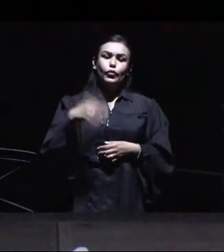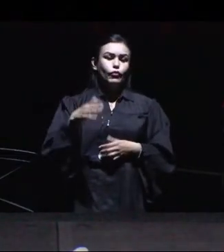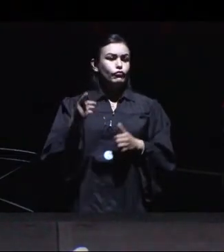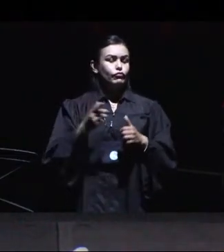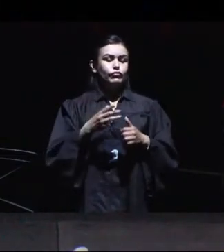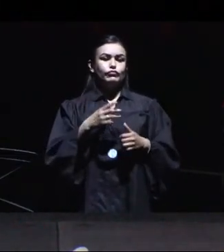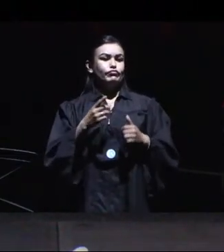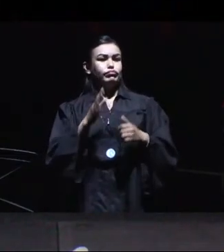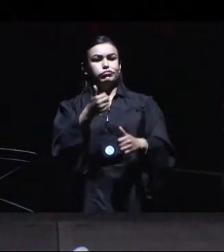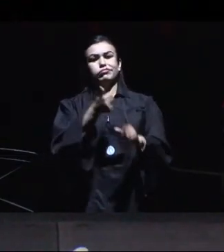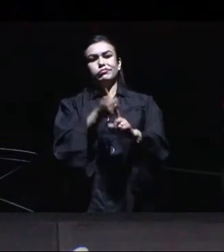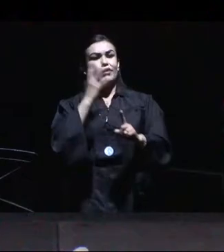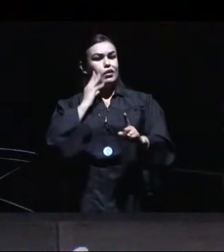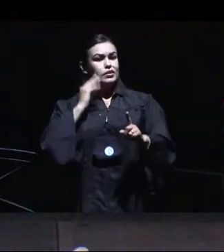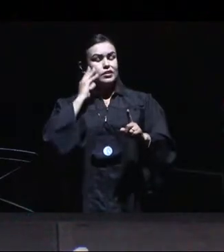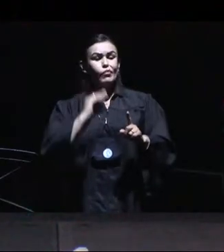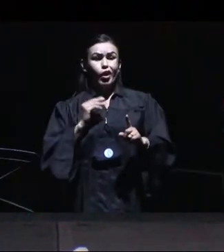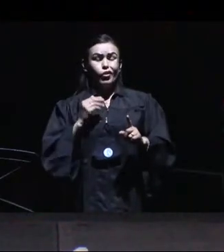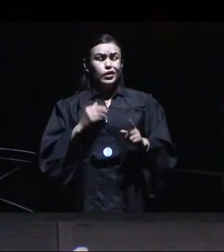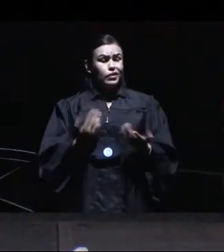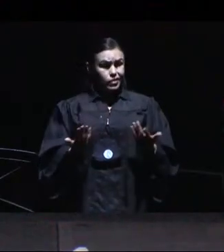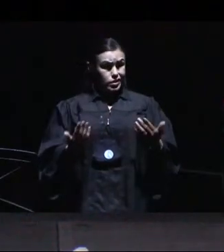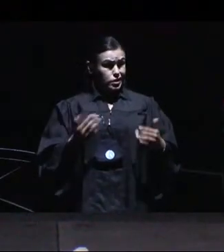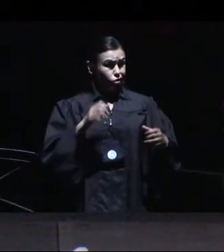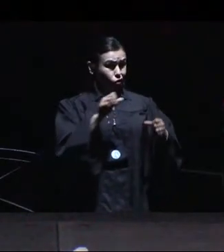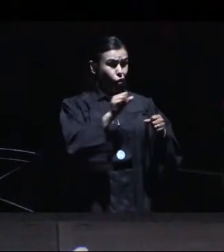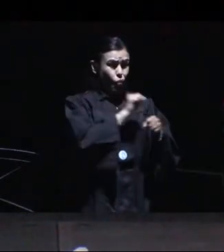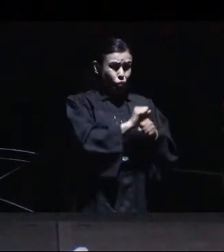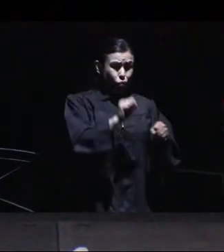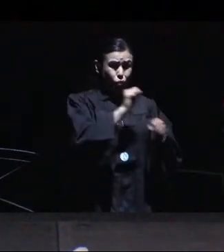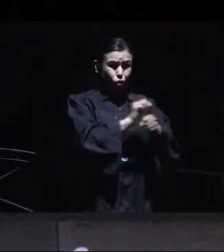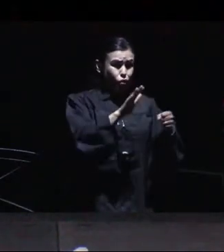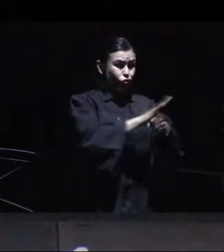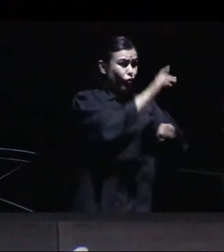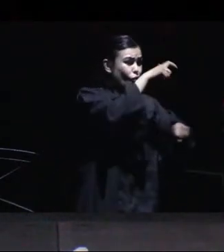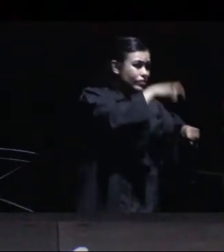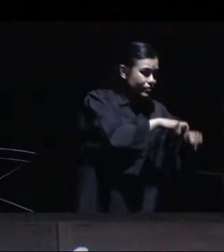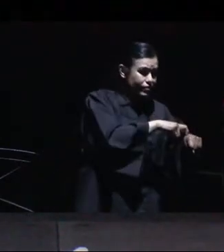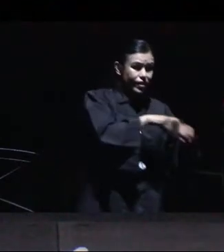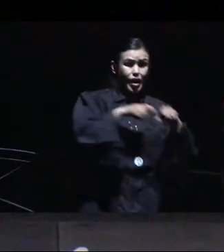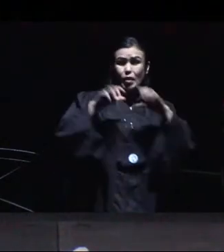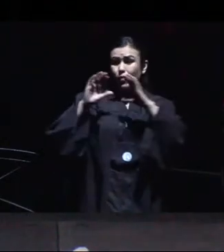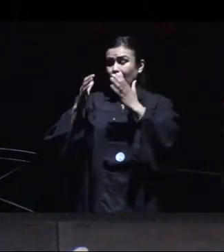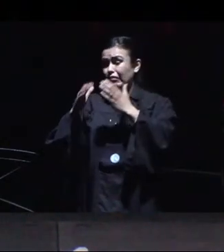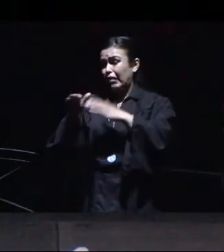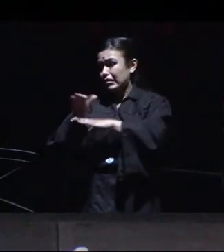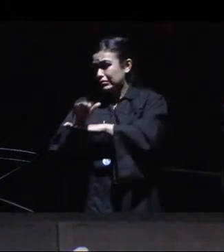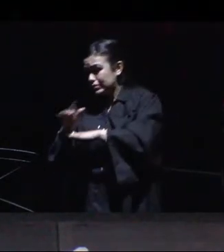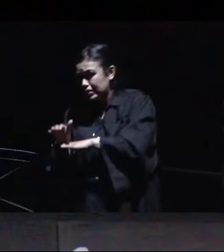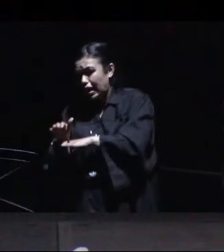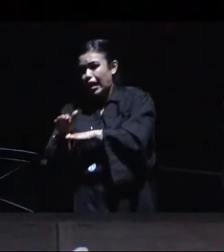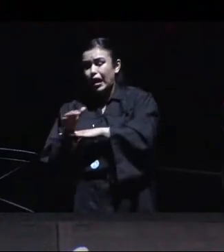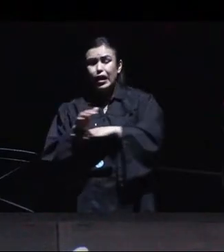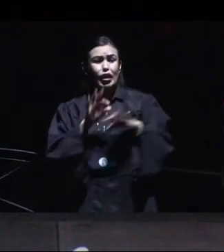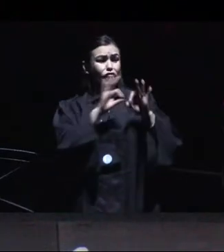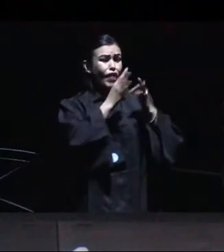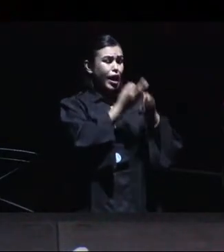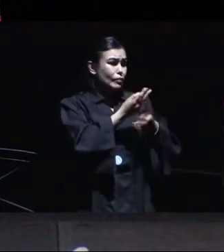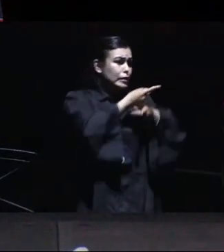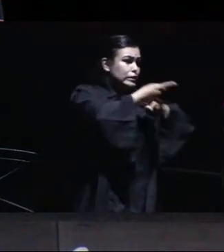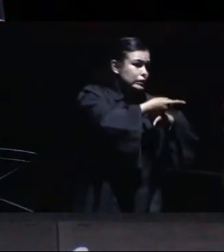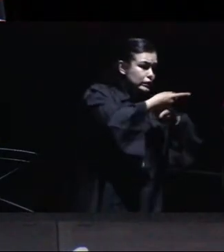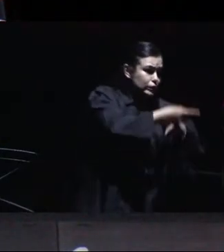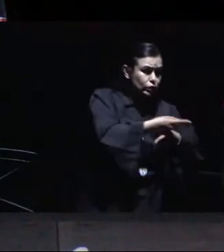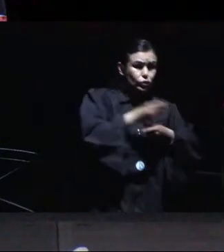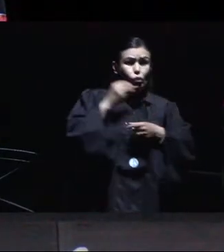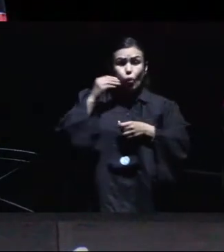the difficulties of working full-time while taking class at night, taking care of family members all day, and working on